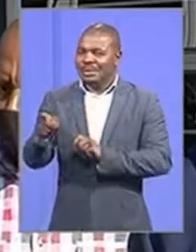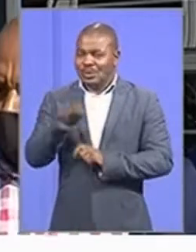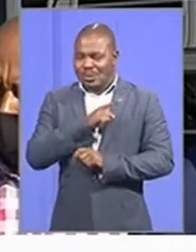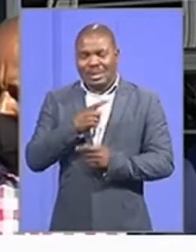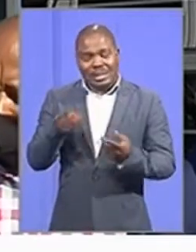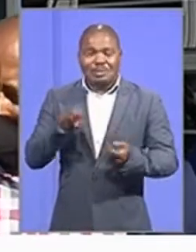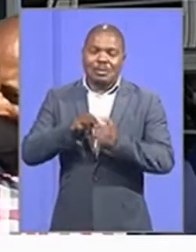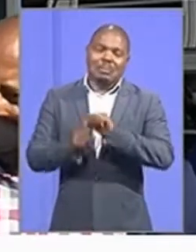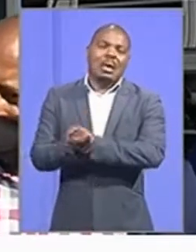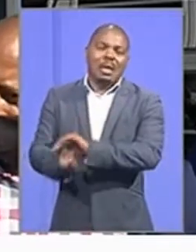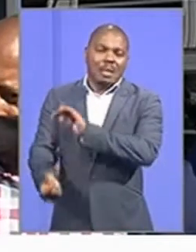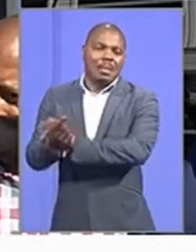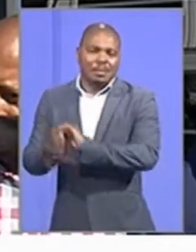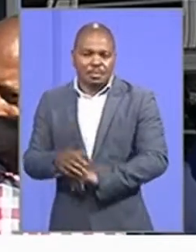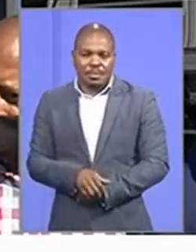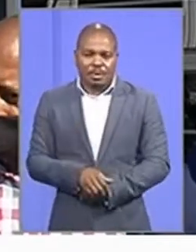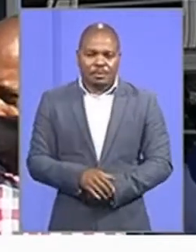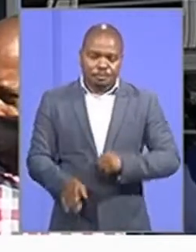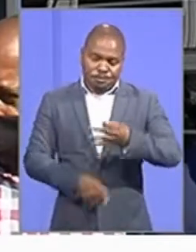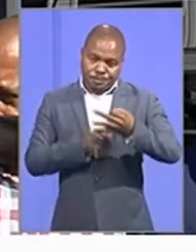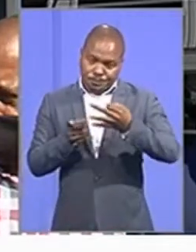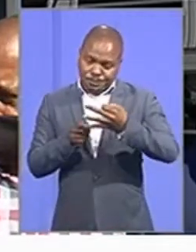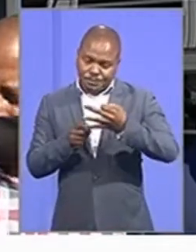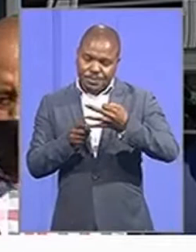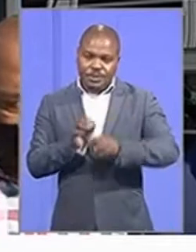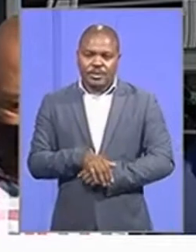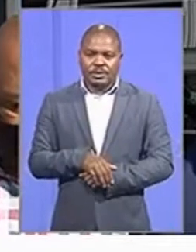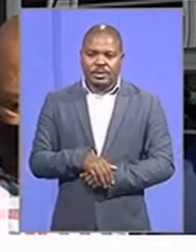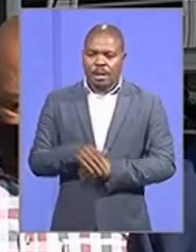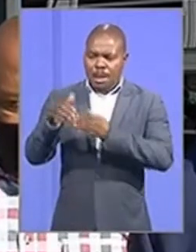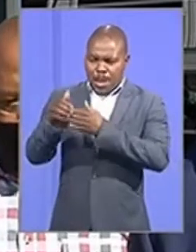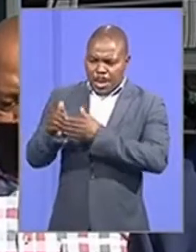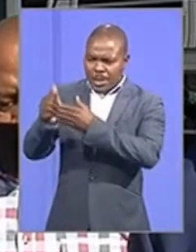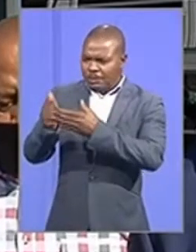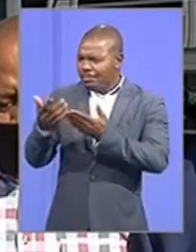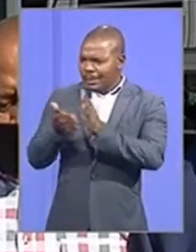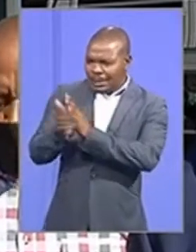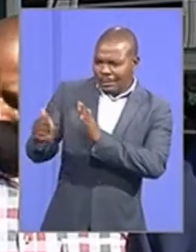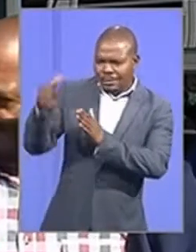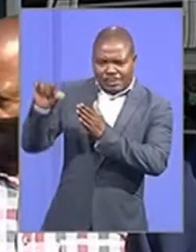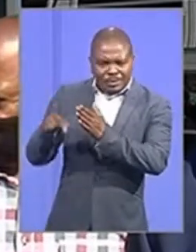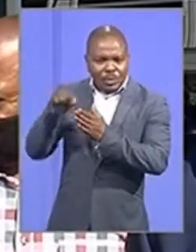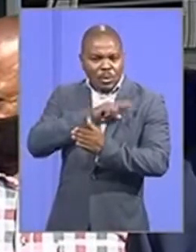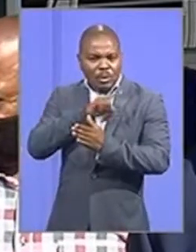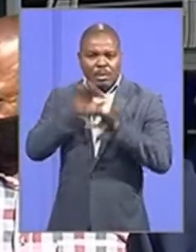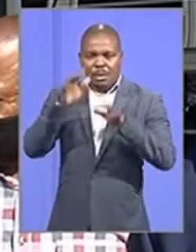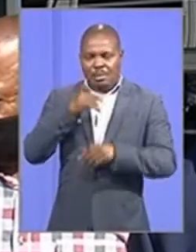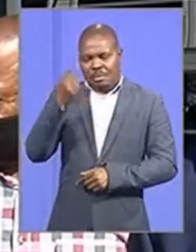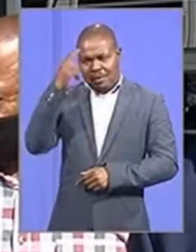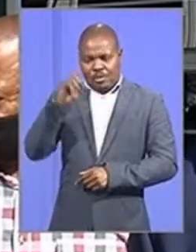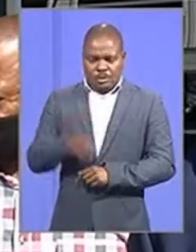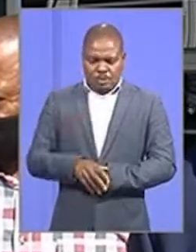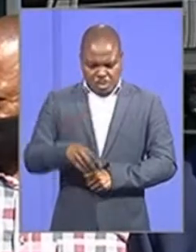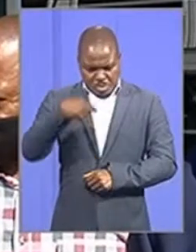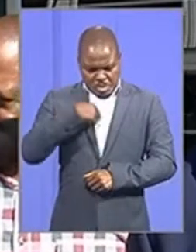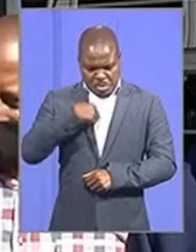us. And the third aspect obviously is the caliber of leadership, where people that believe that they